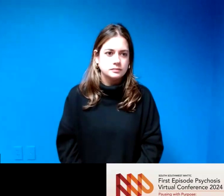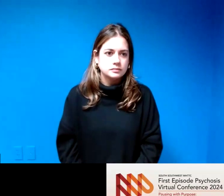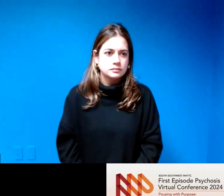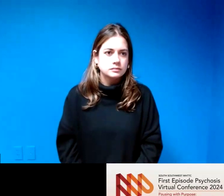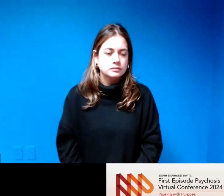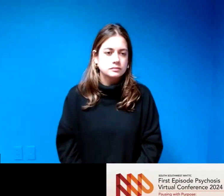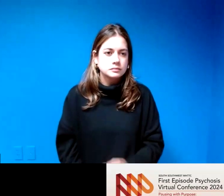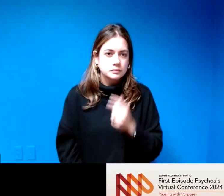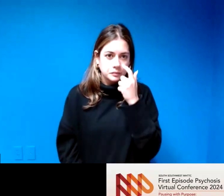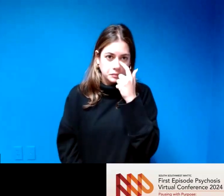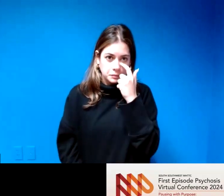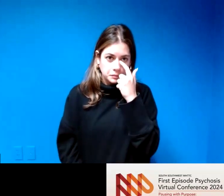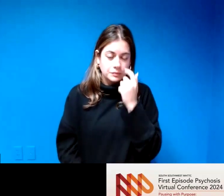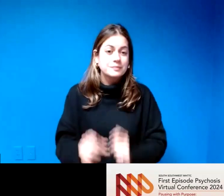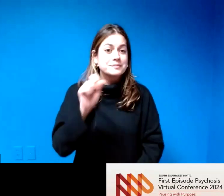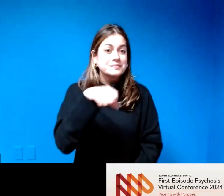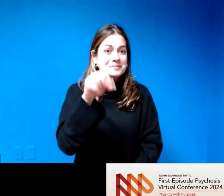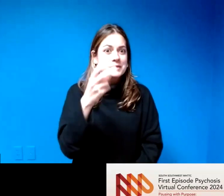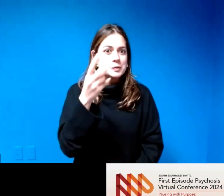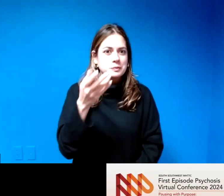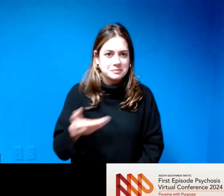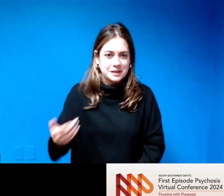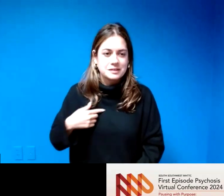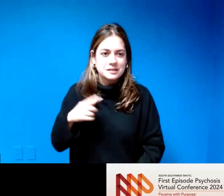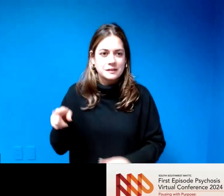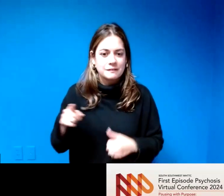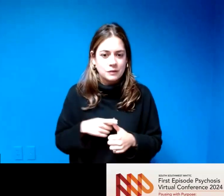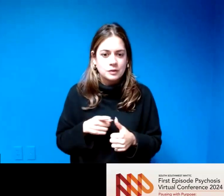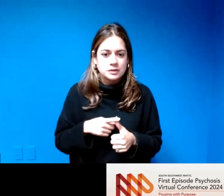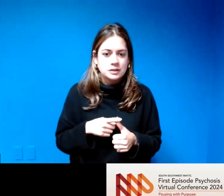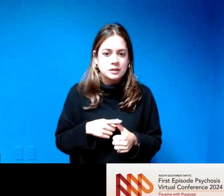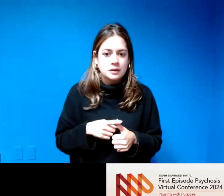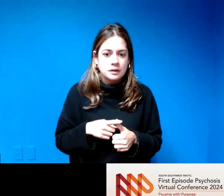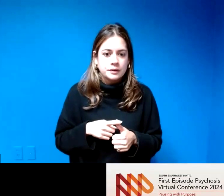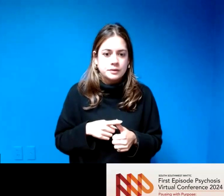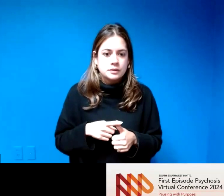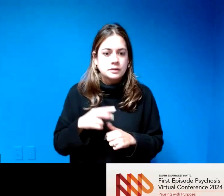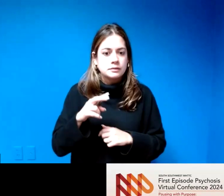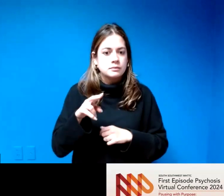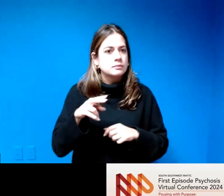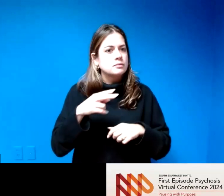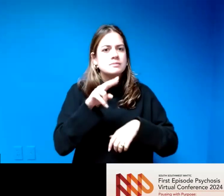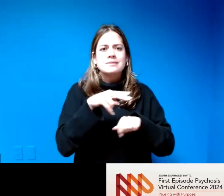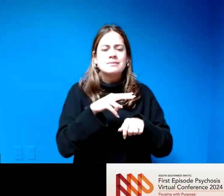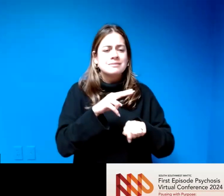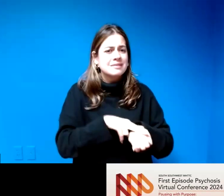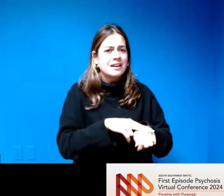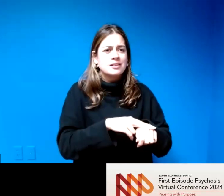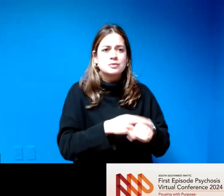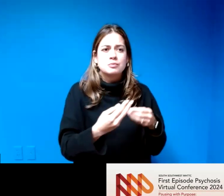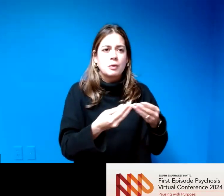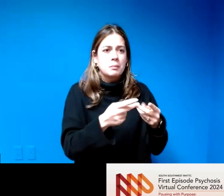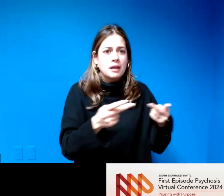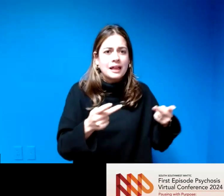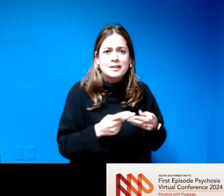Yes, so 2 things. One is going back to the natural spaces of community. What's already there? And it can be family, it